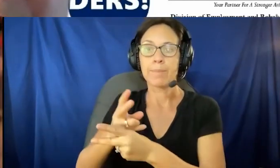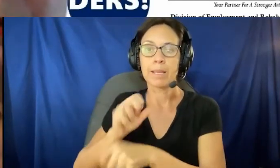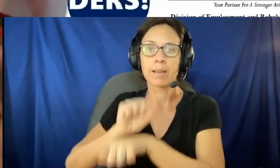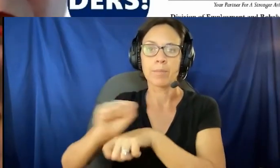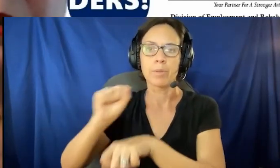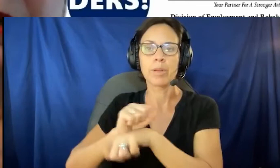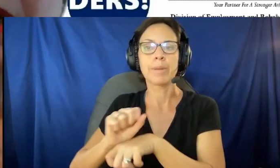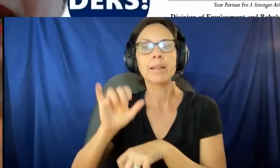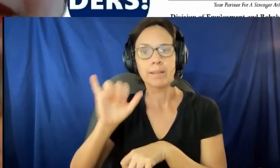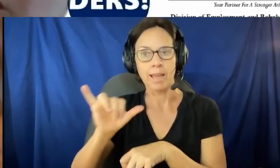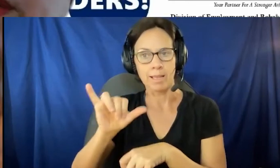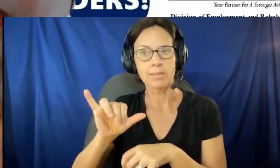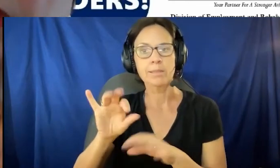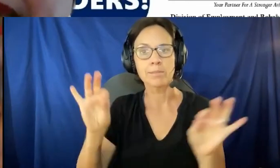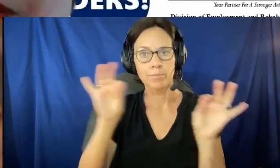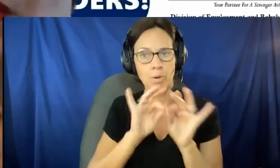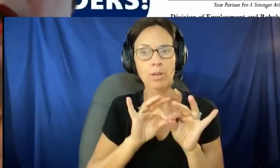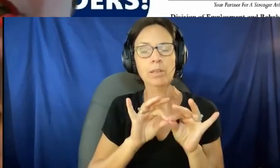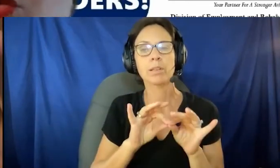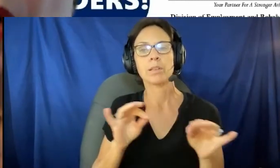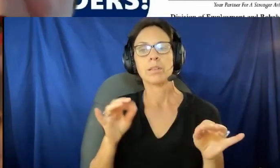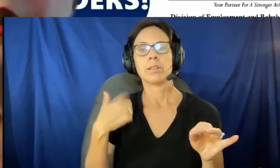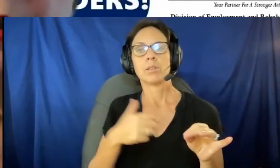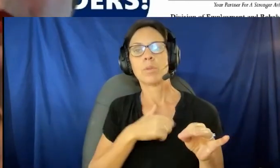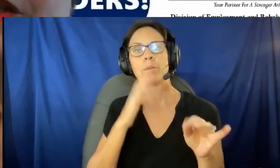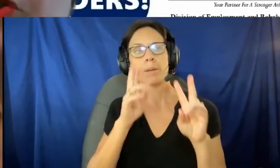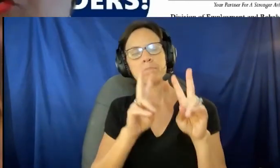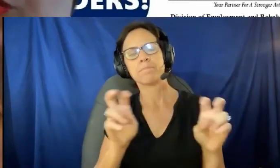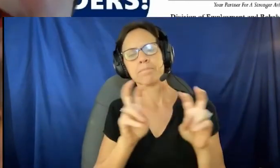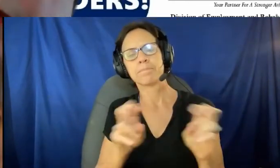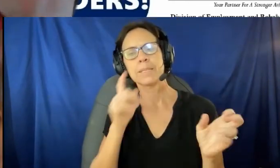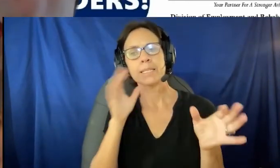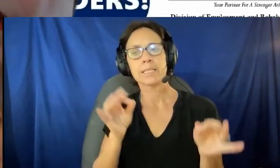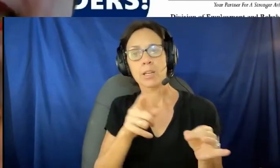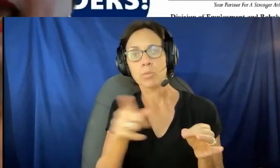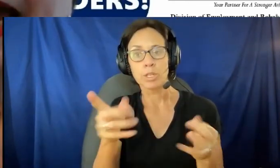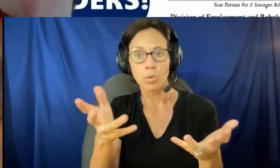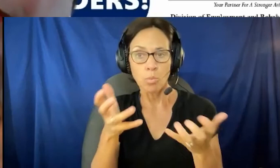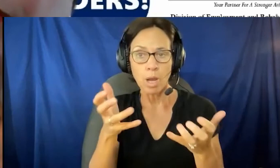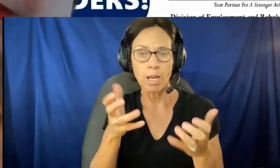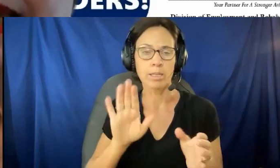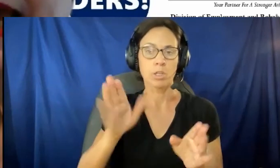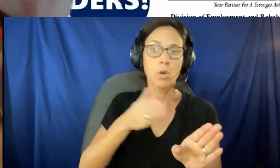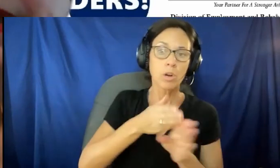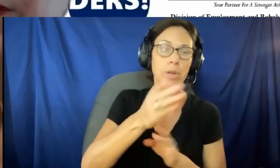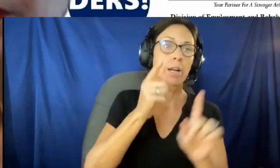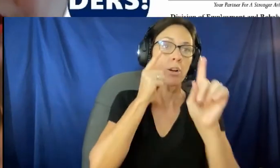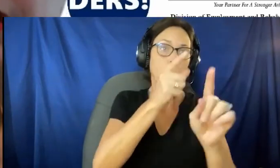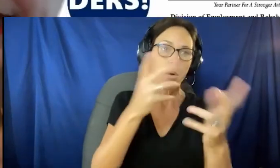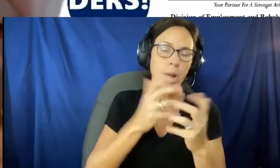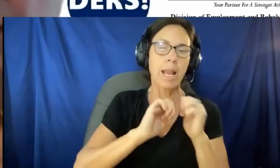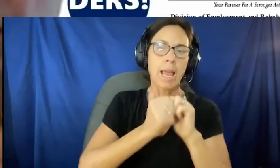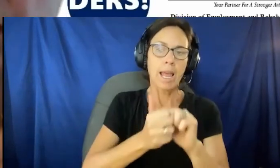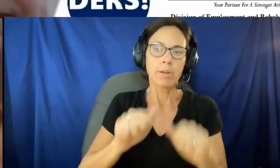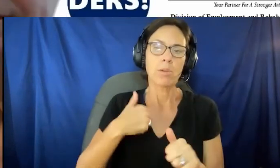That counts. And we would look at, what do you want to do? What is your career goal? How do you need the help in